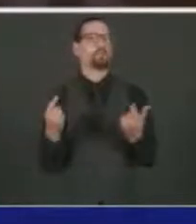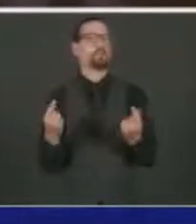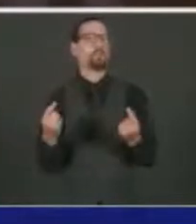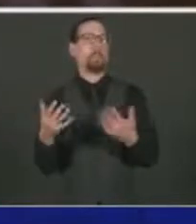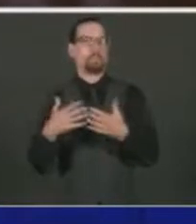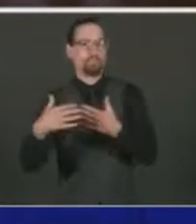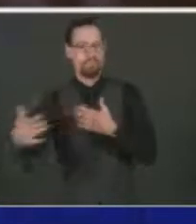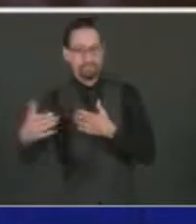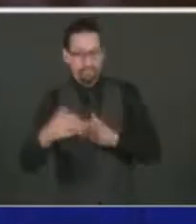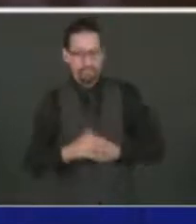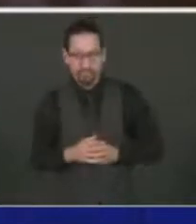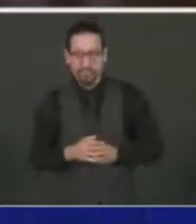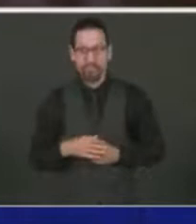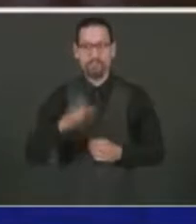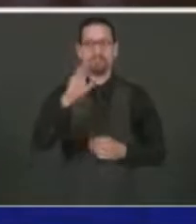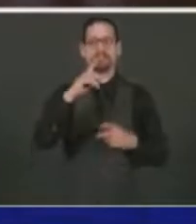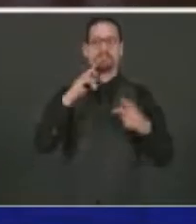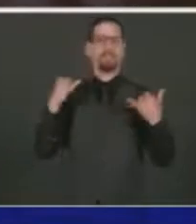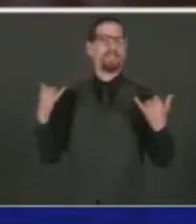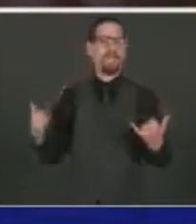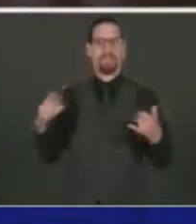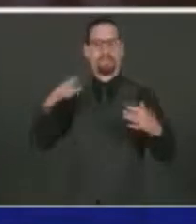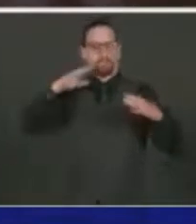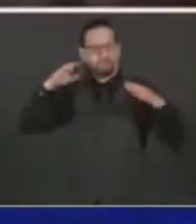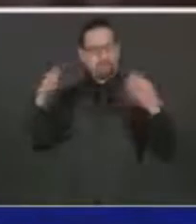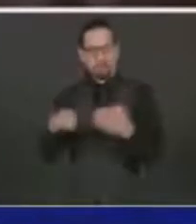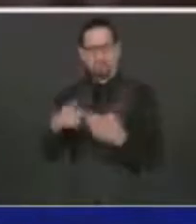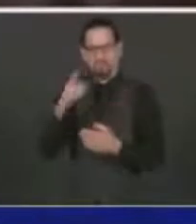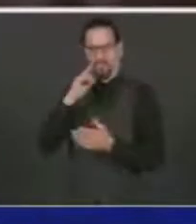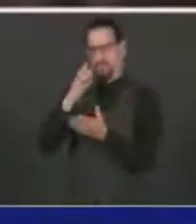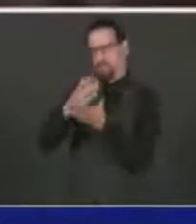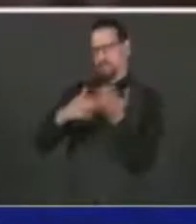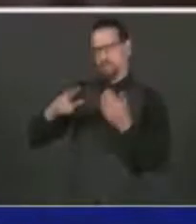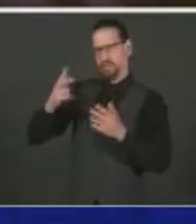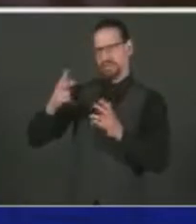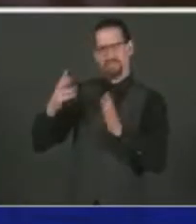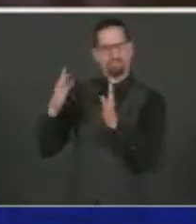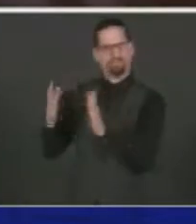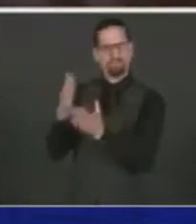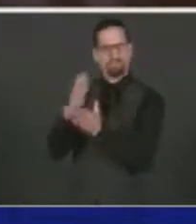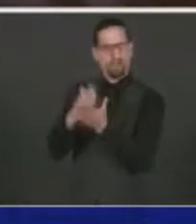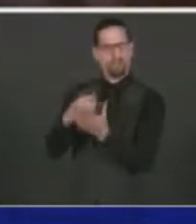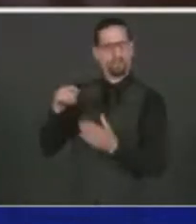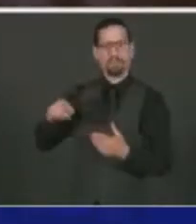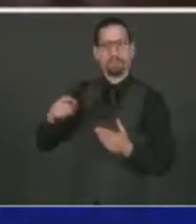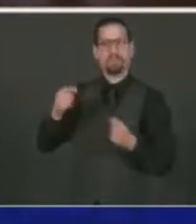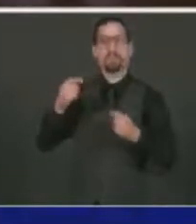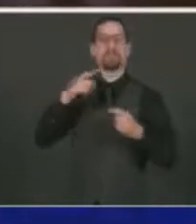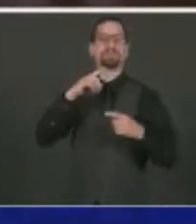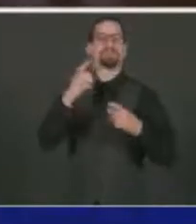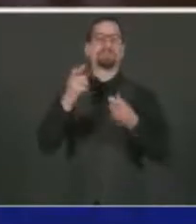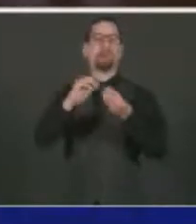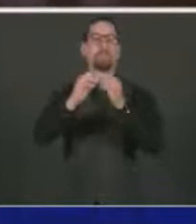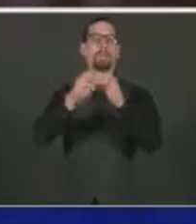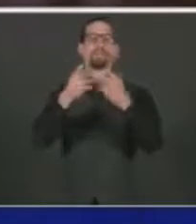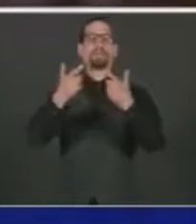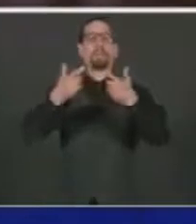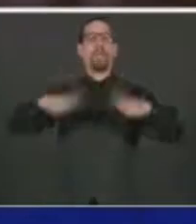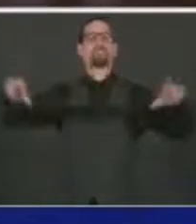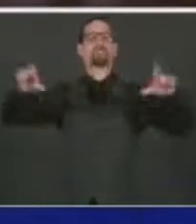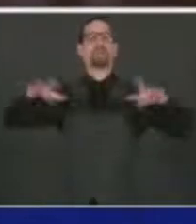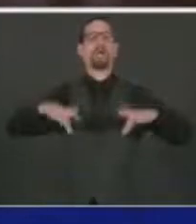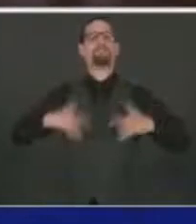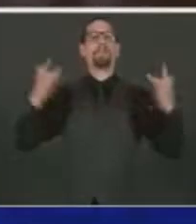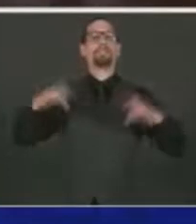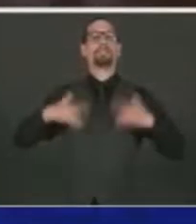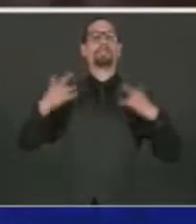focused on for phase 3 is very large events, because we are learning from the difficult experience